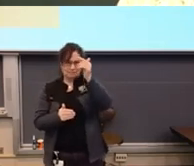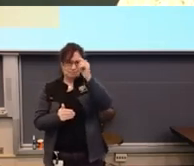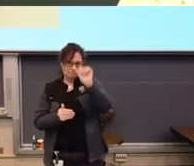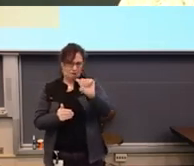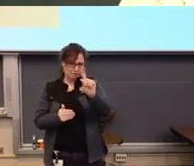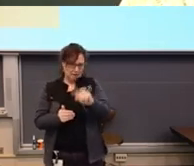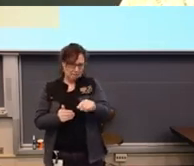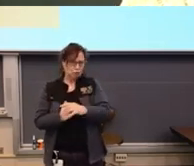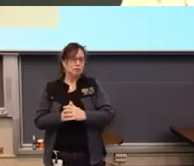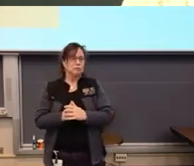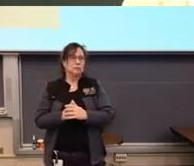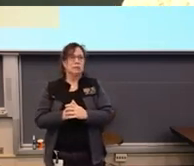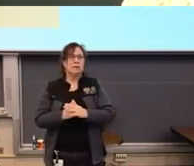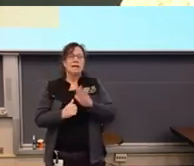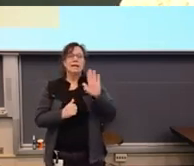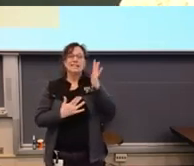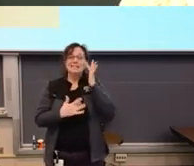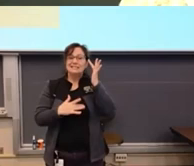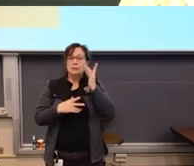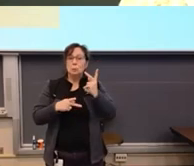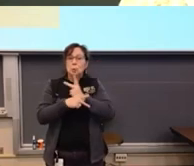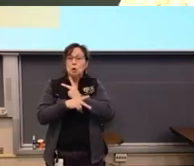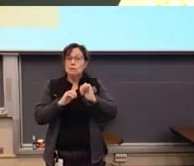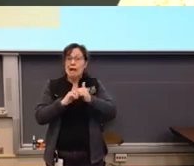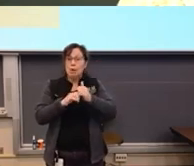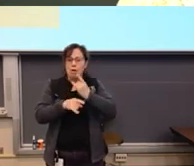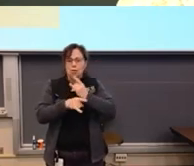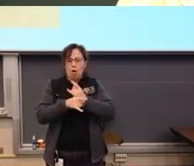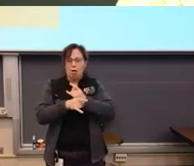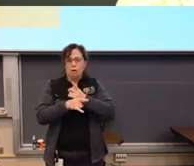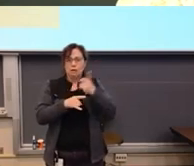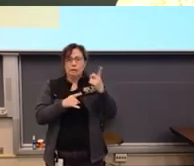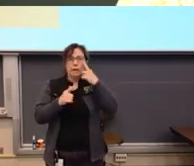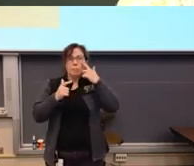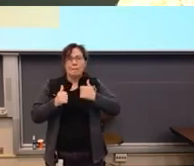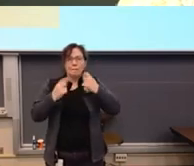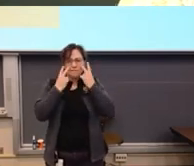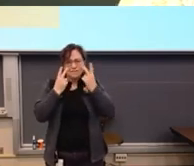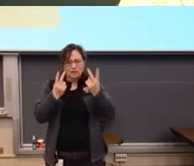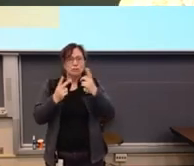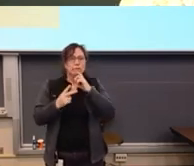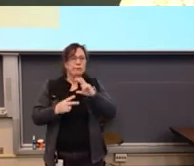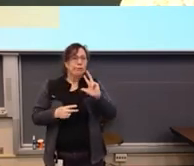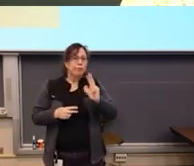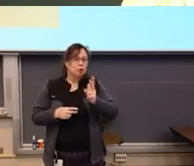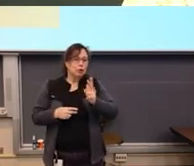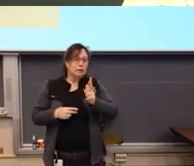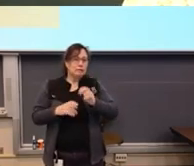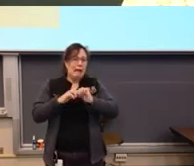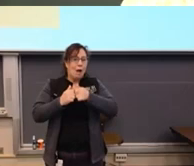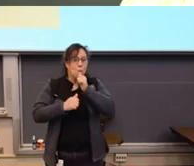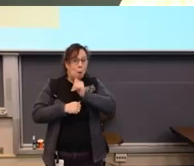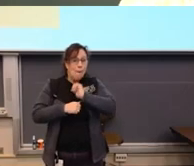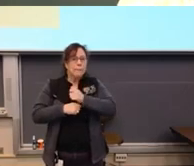was dramatically accelerated by alcohol. He lost his vision in his 30s, and alcohol was that's how